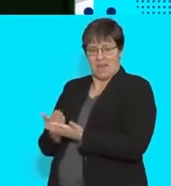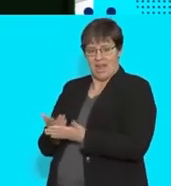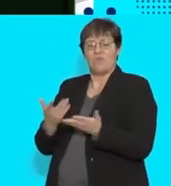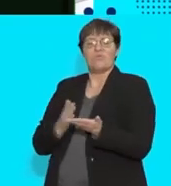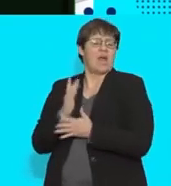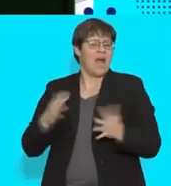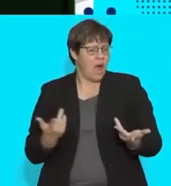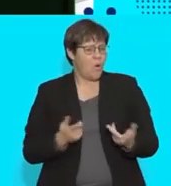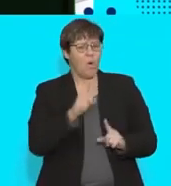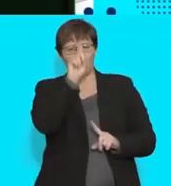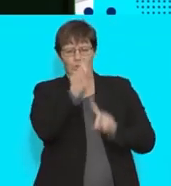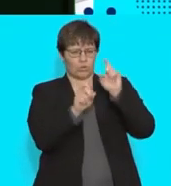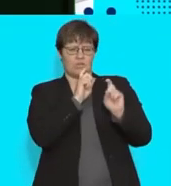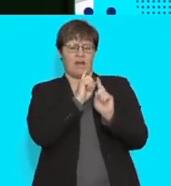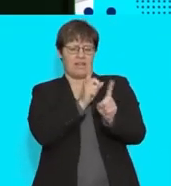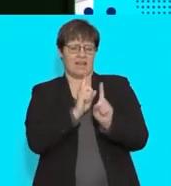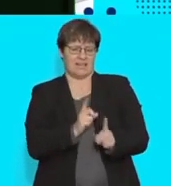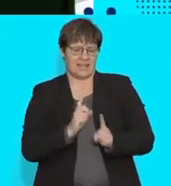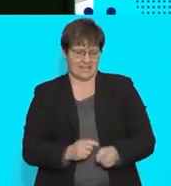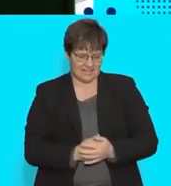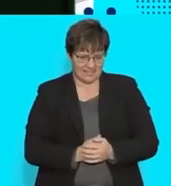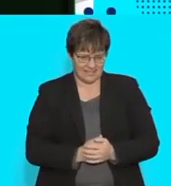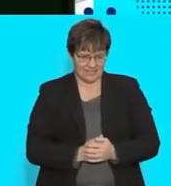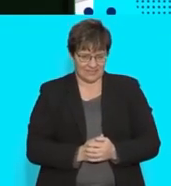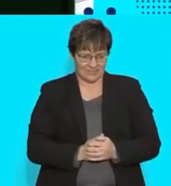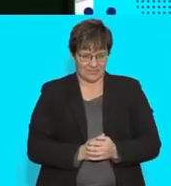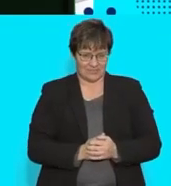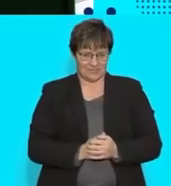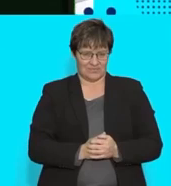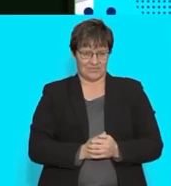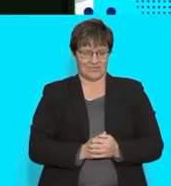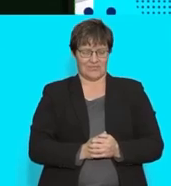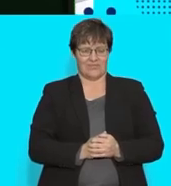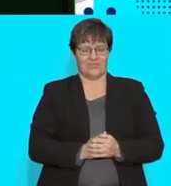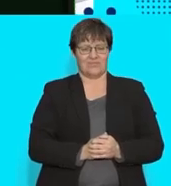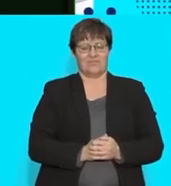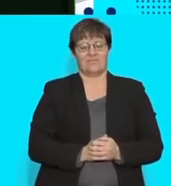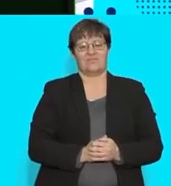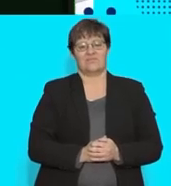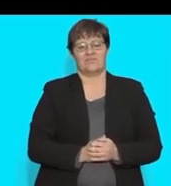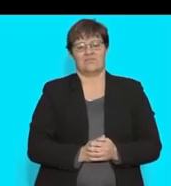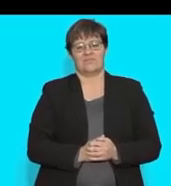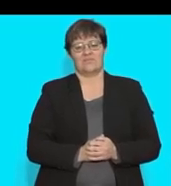some questions. So let's just jump right into the questions.